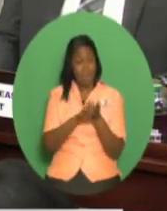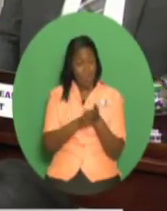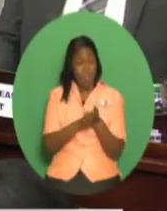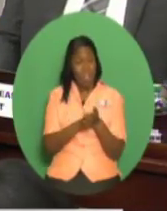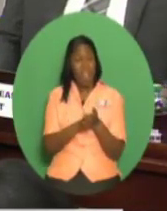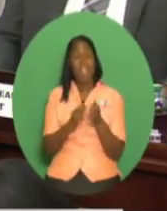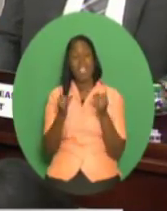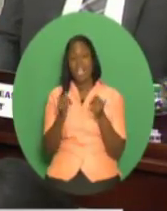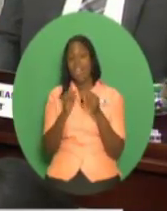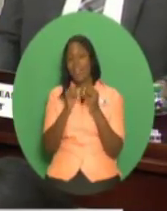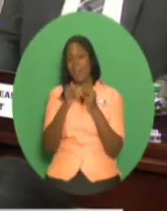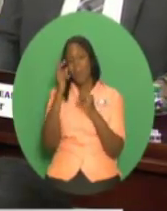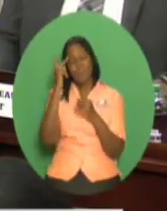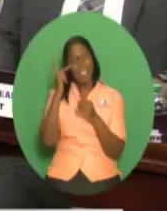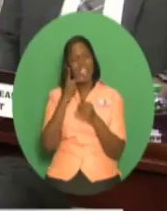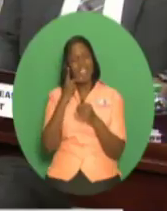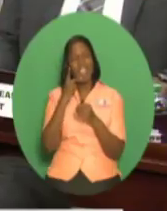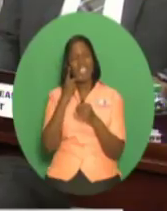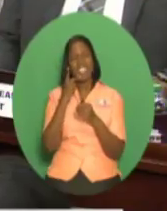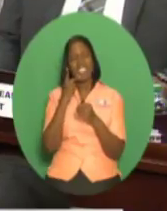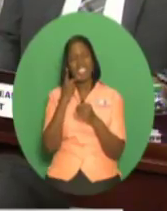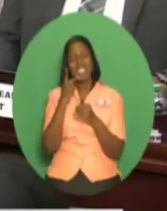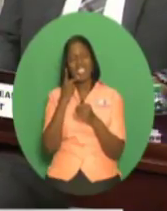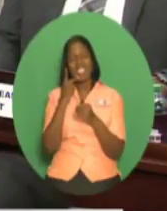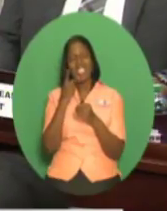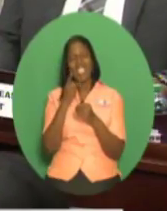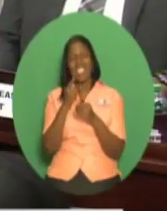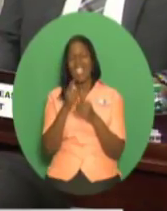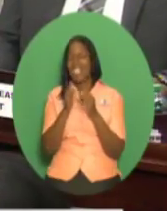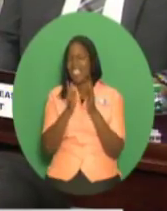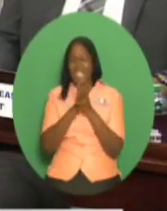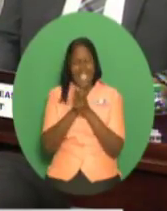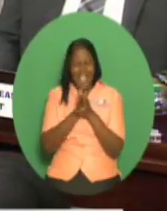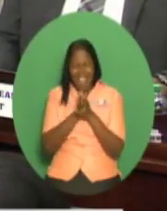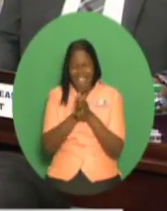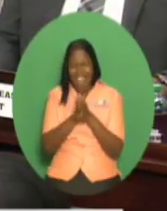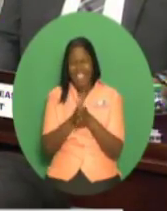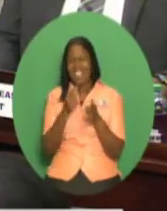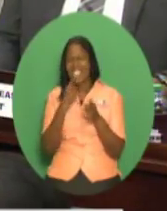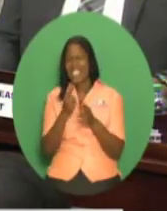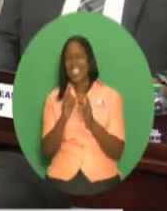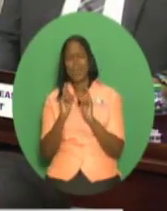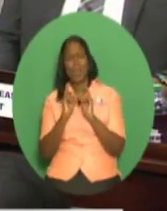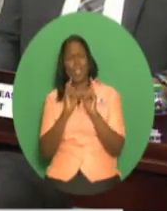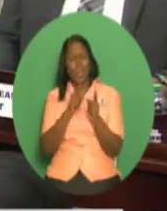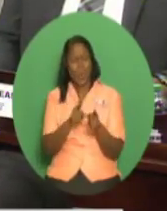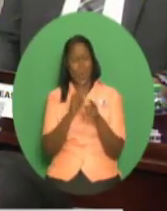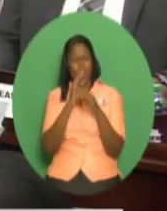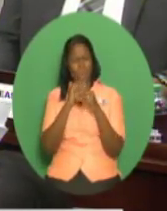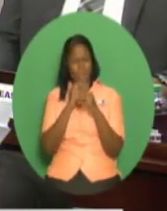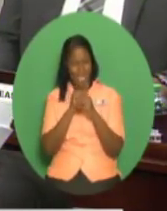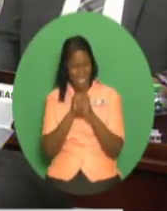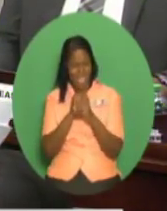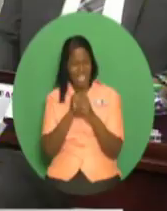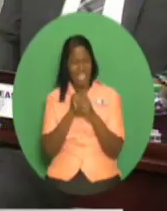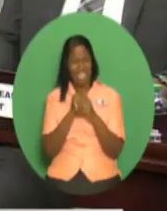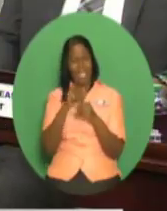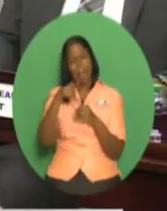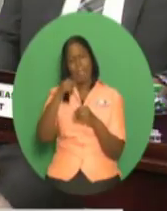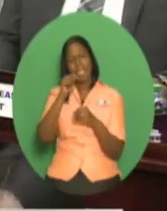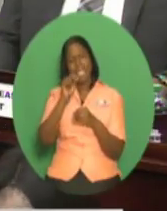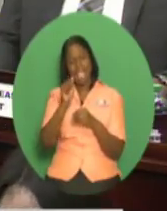parents are now eager and anxious to attend meetings of the